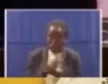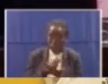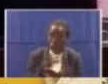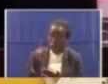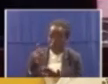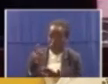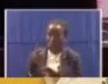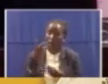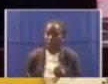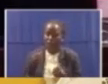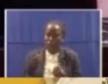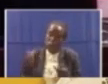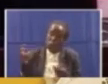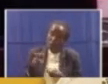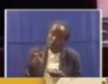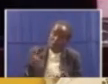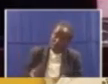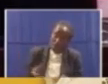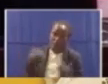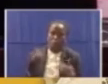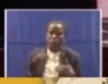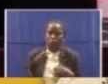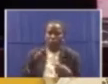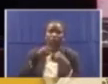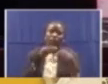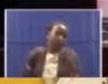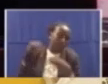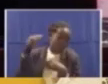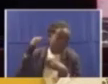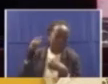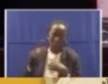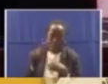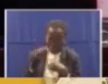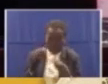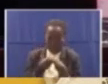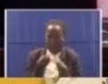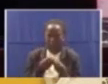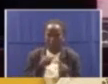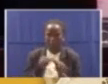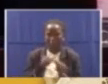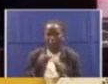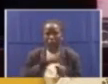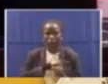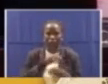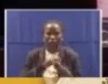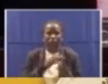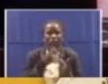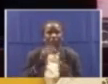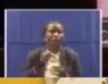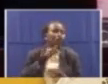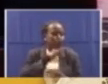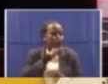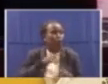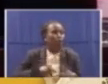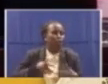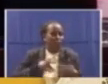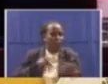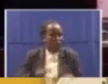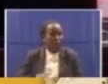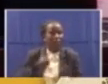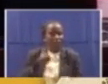wear. And I would like to just say, Am Yisrael Chai, the people of Israel live. So as far as it goes